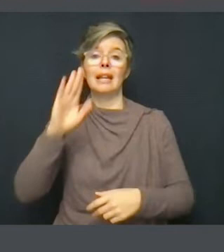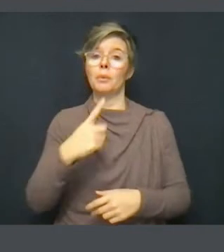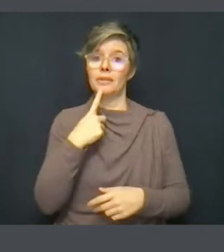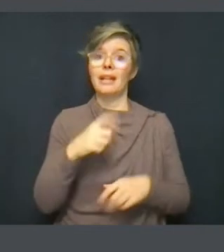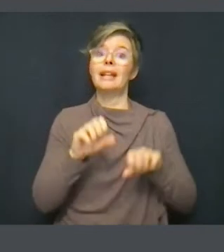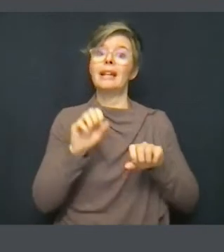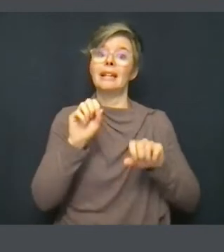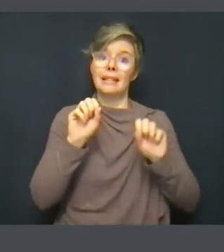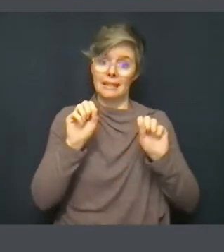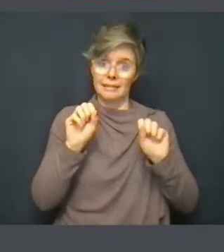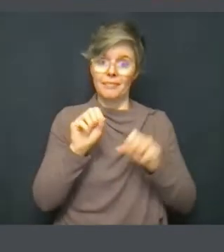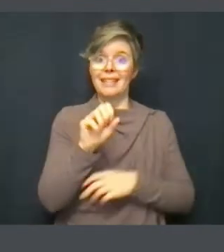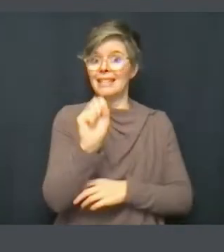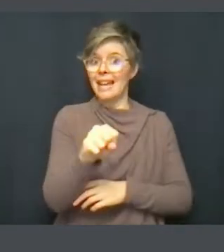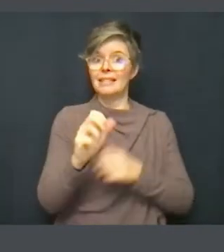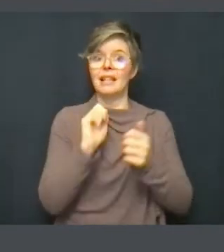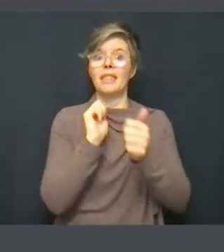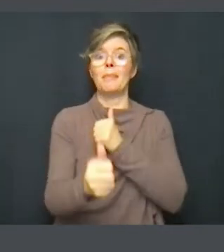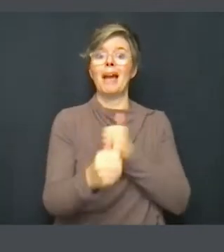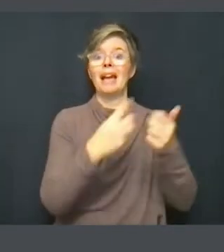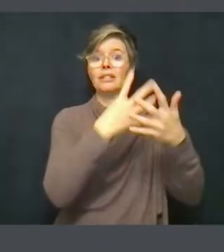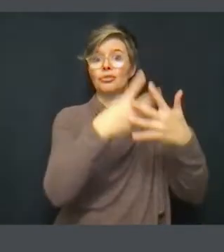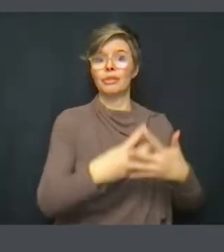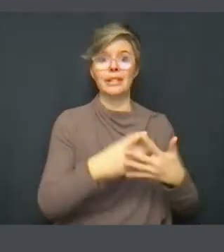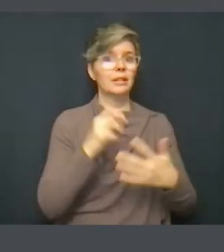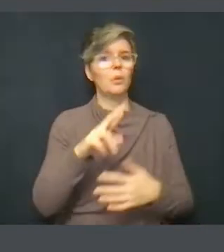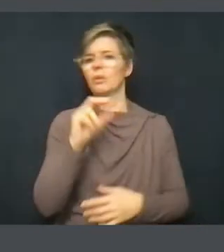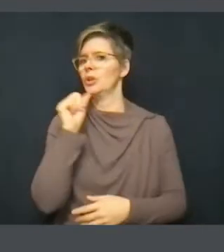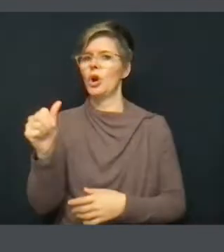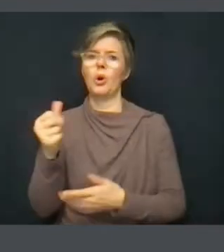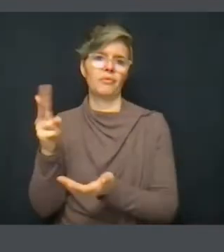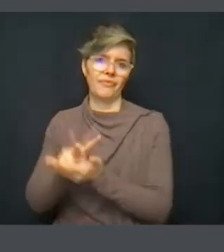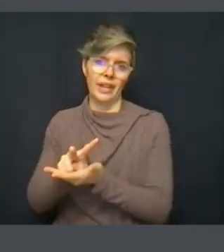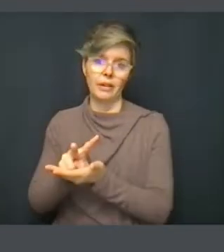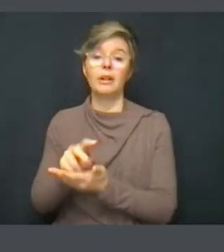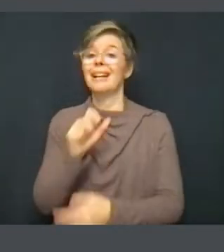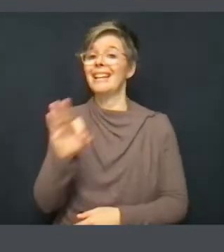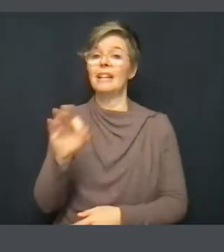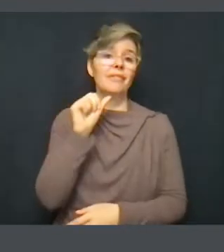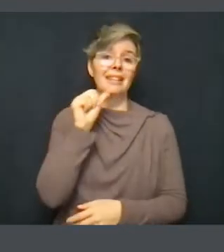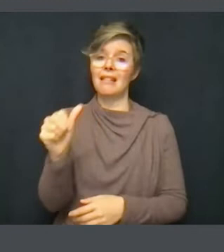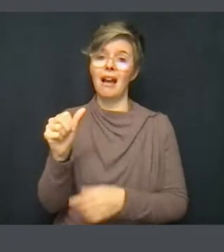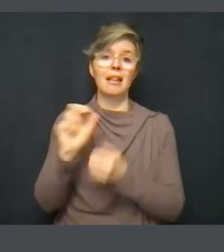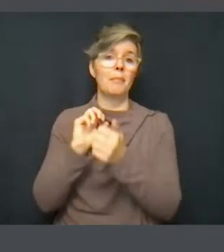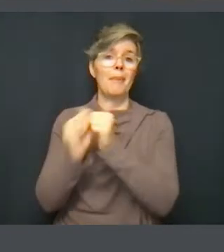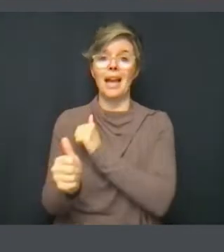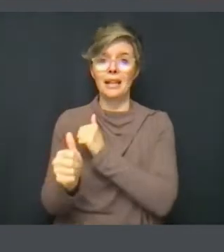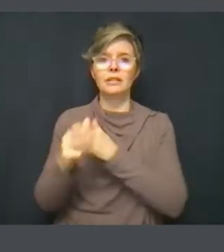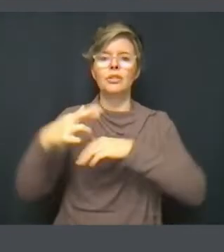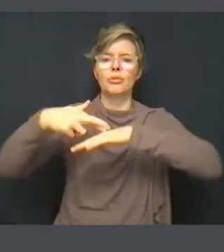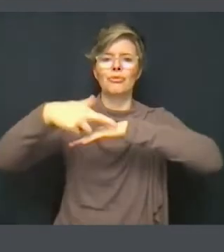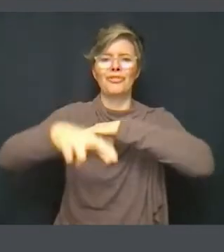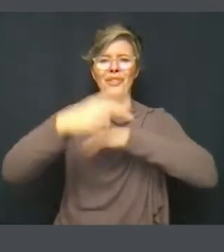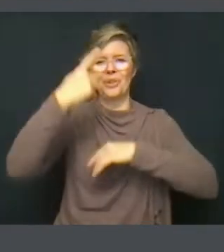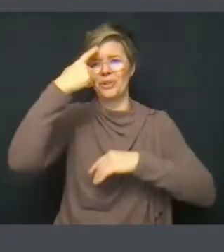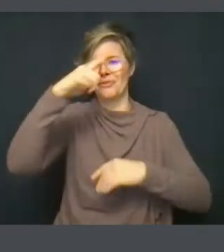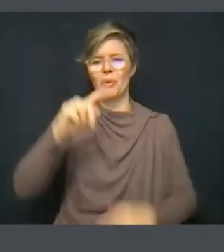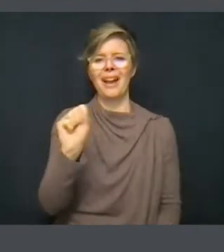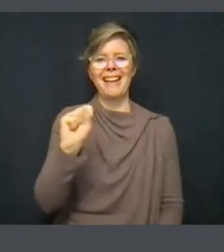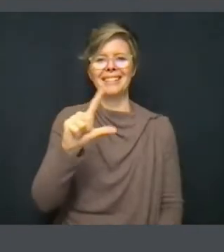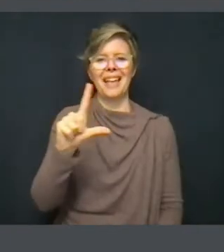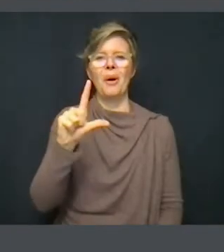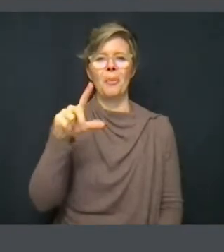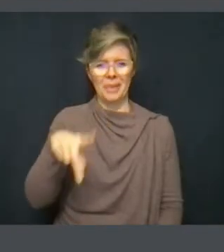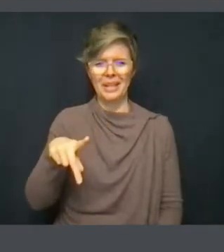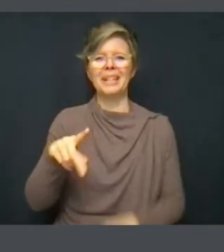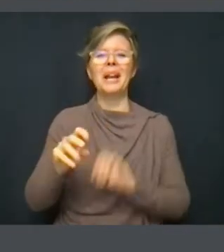screener, right? Kid does not pass the screener, that's a kid who you would want to refer for speech and language evaluation. If a kid passes the screener,